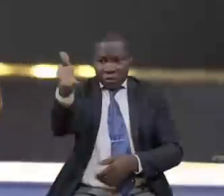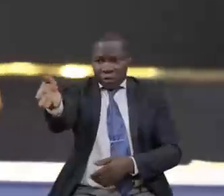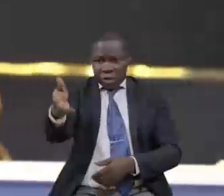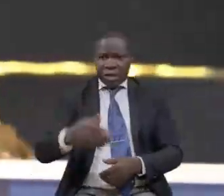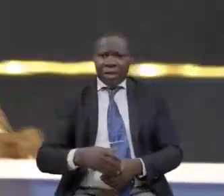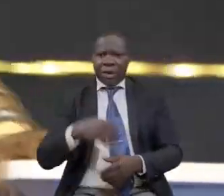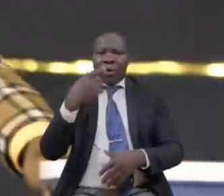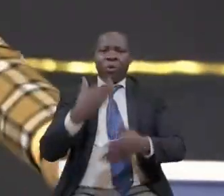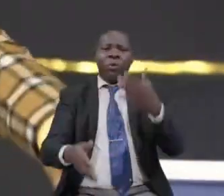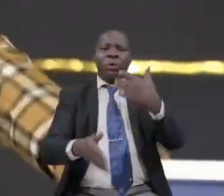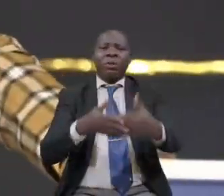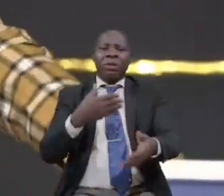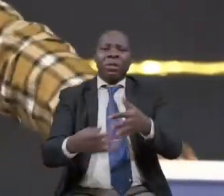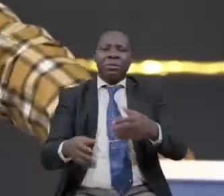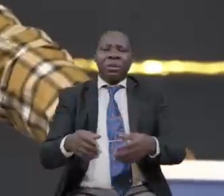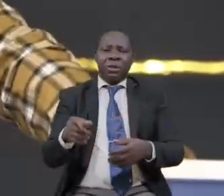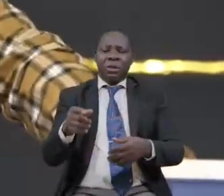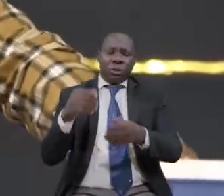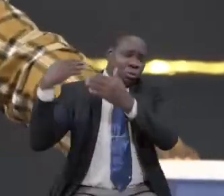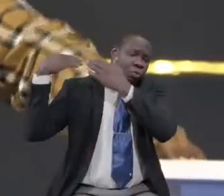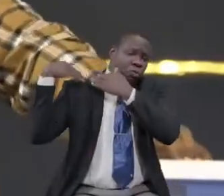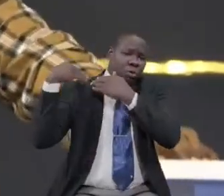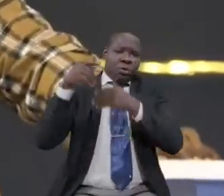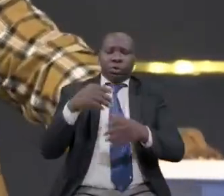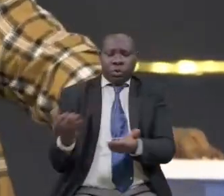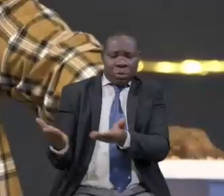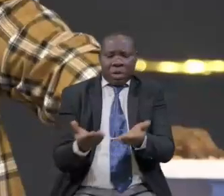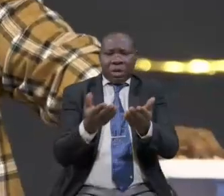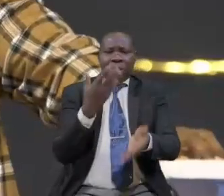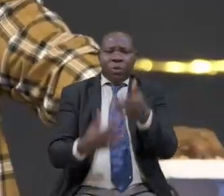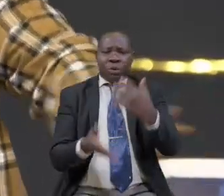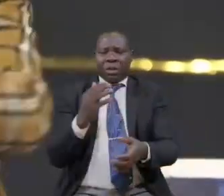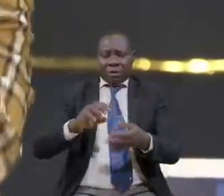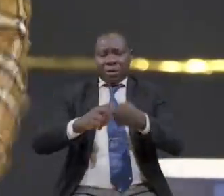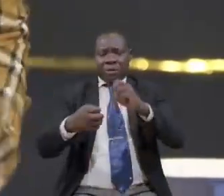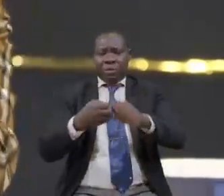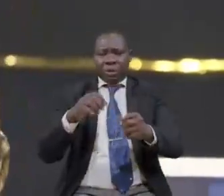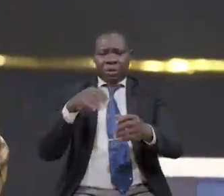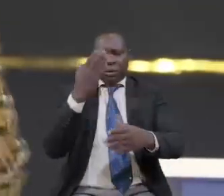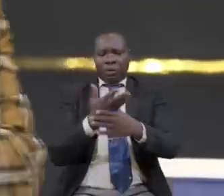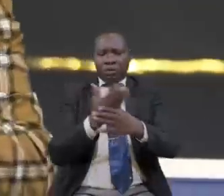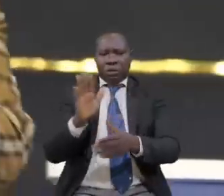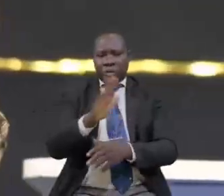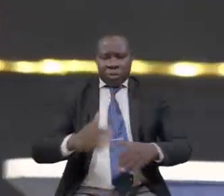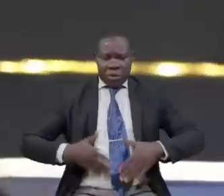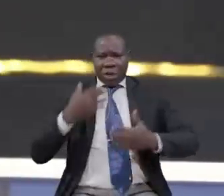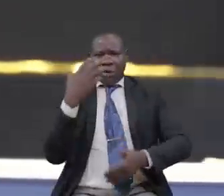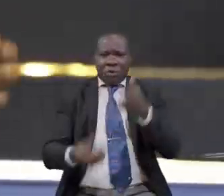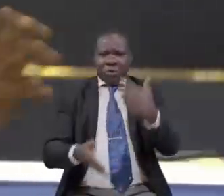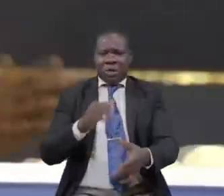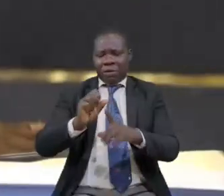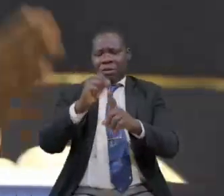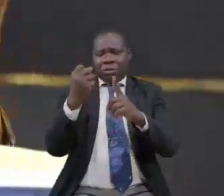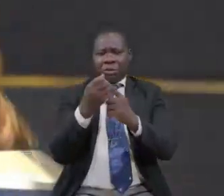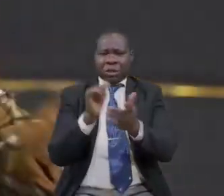load you carry, whatever problem harasses your life, whatever situation you find